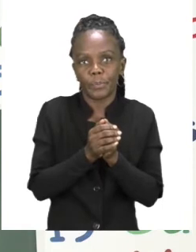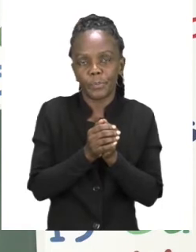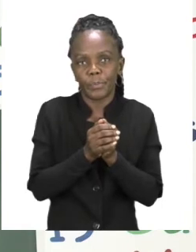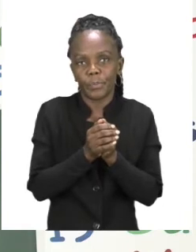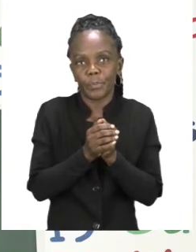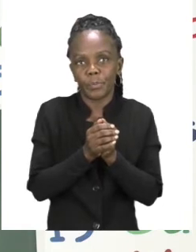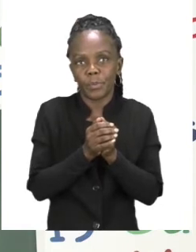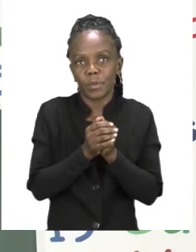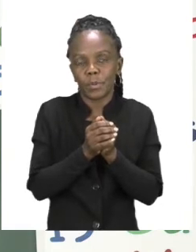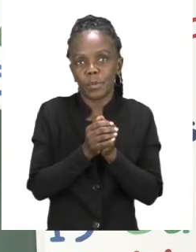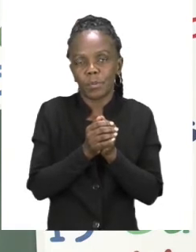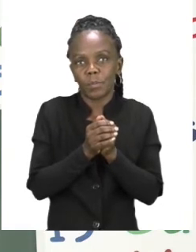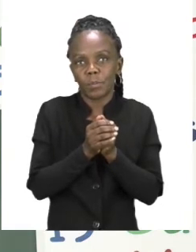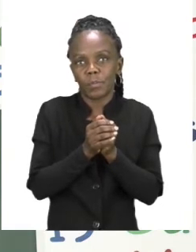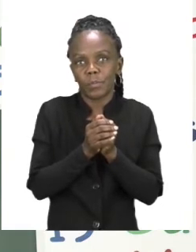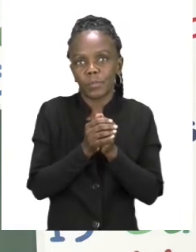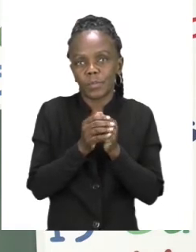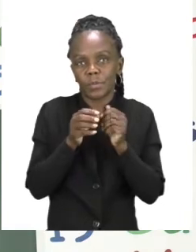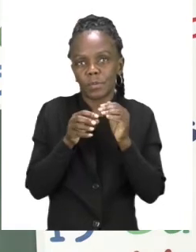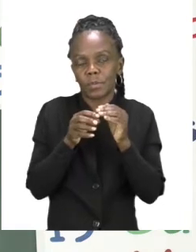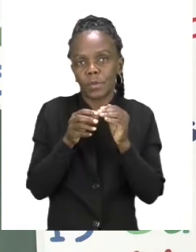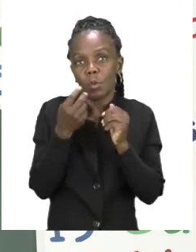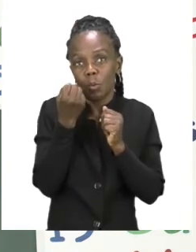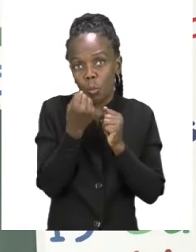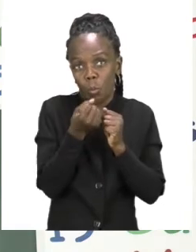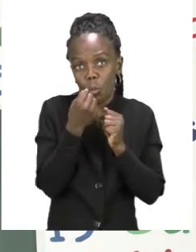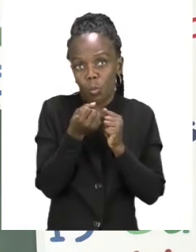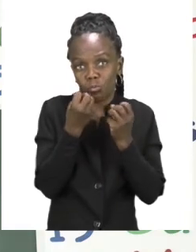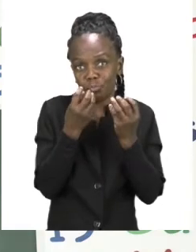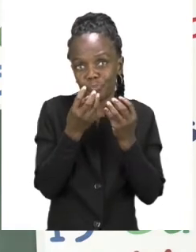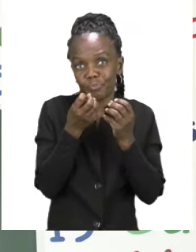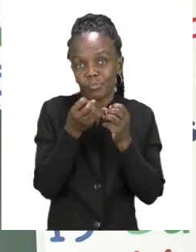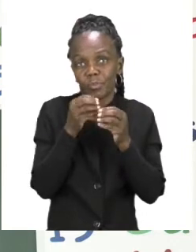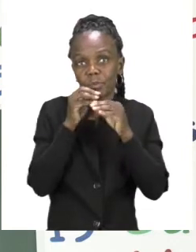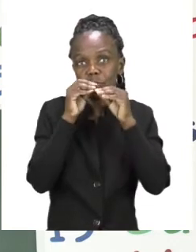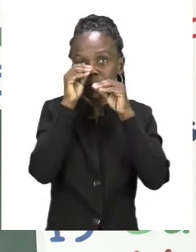And if I take both of the balls and put them up here,